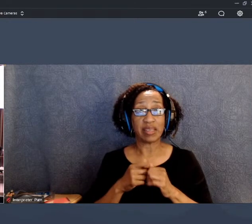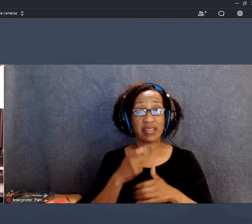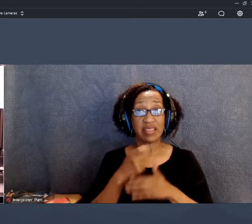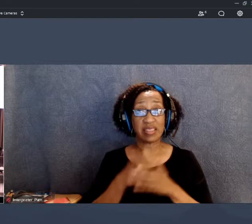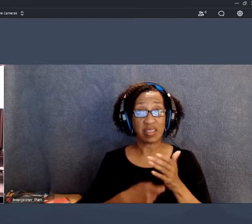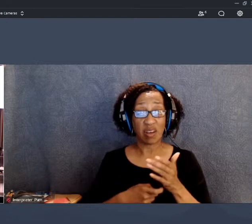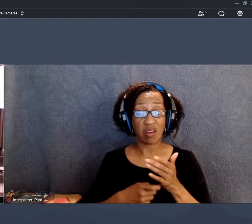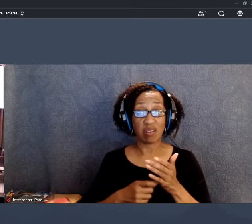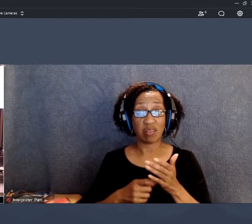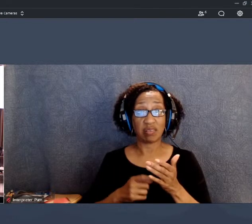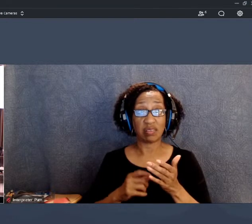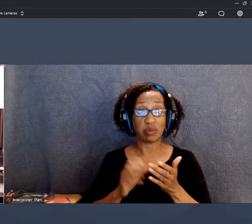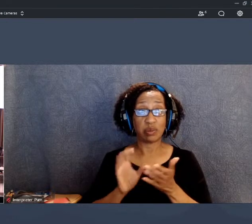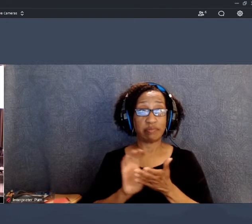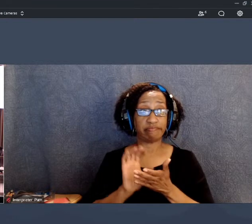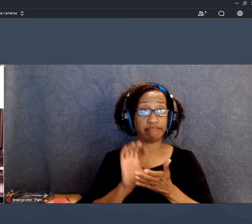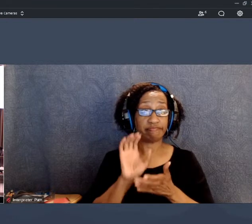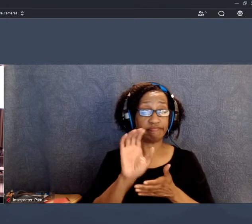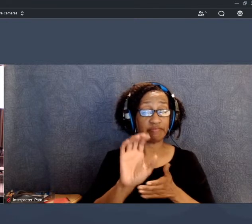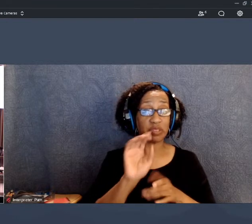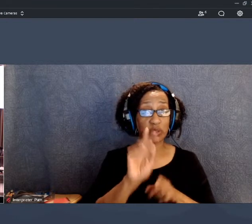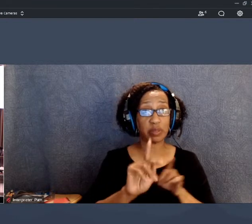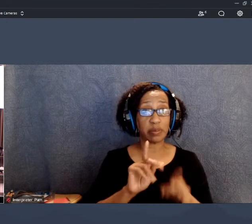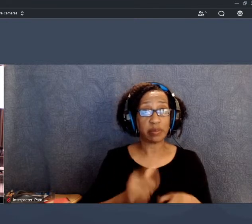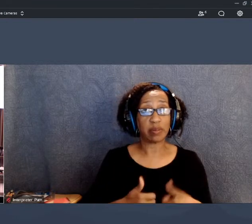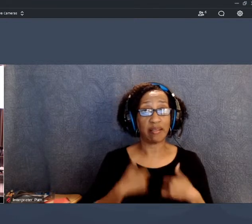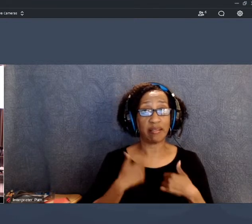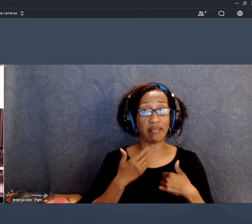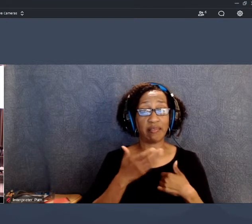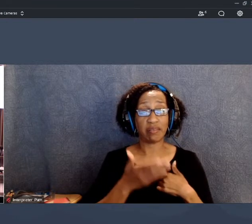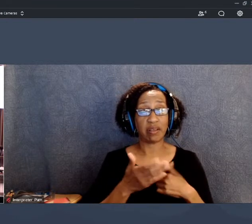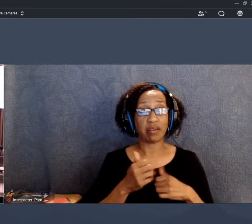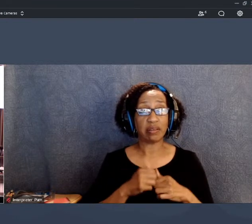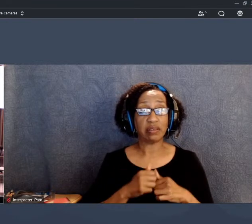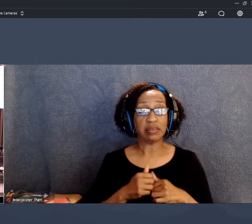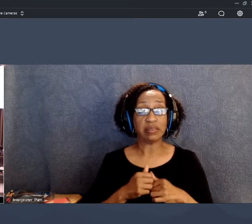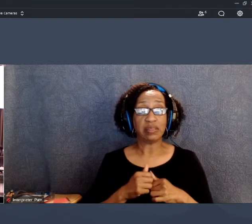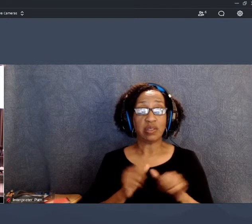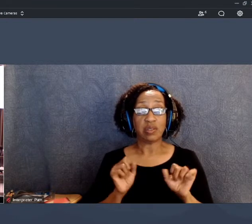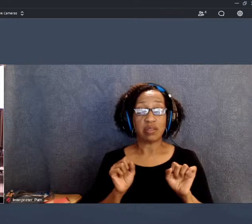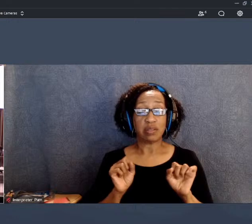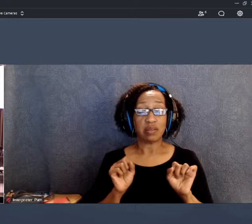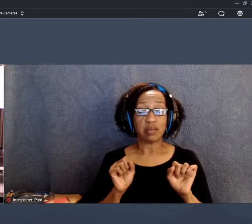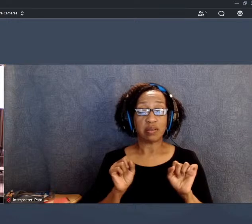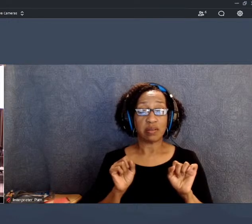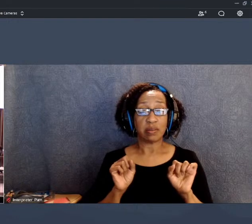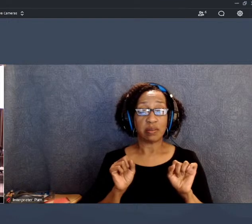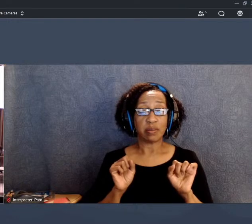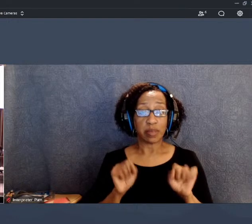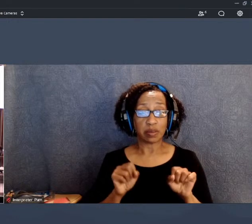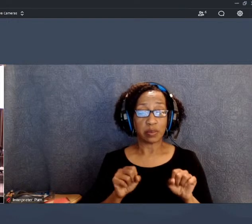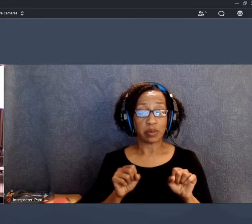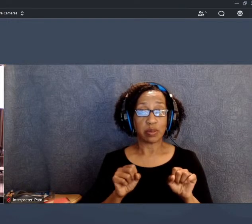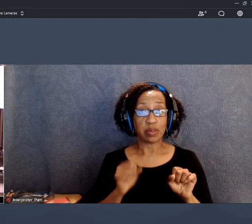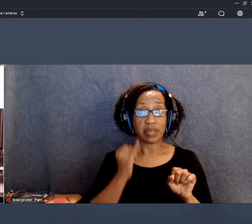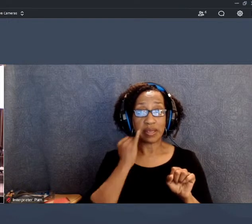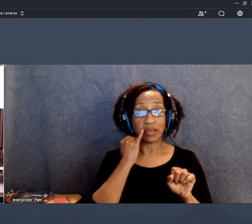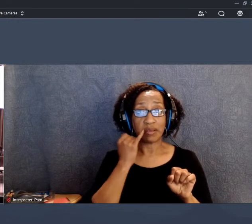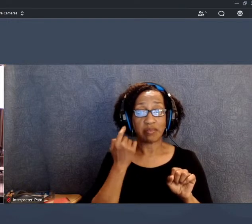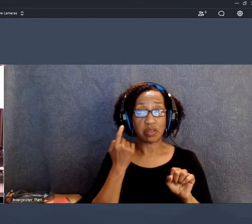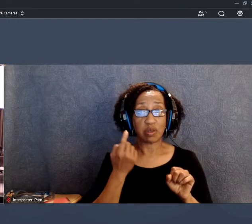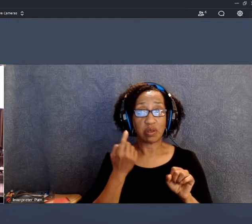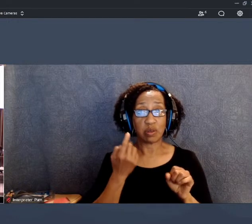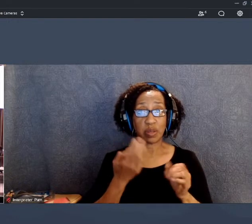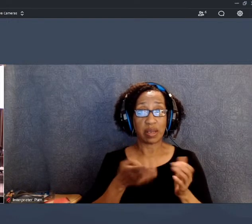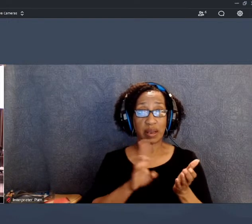to the tenant eventually in due time. So it's a possibility that individuals whose leases may be getting